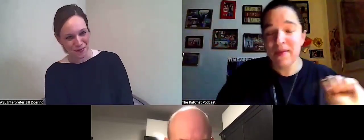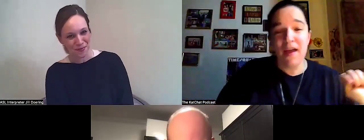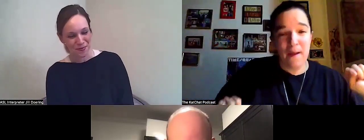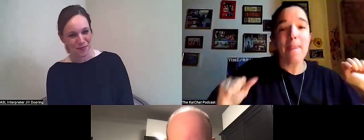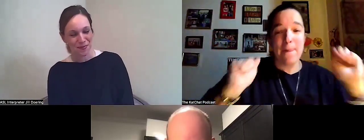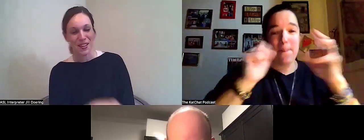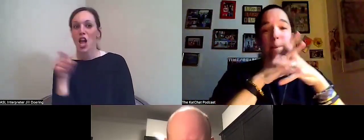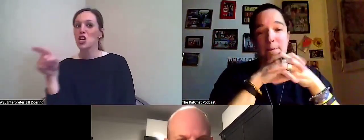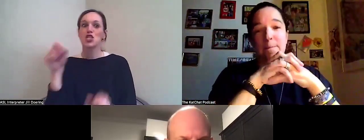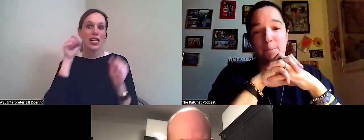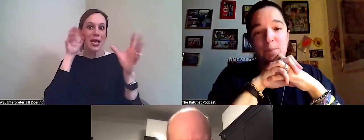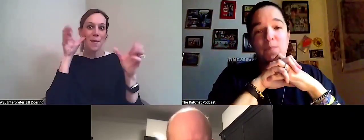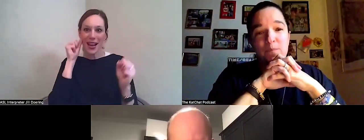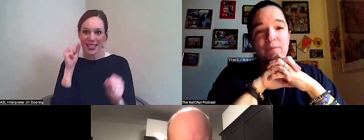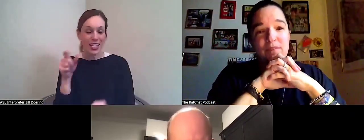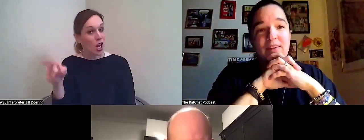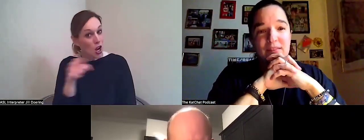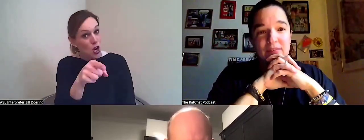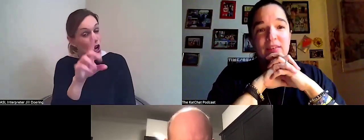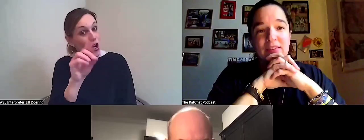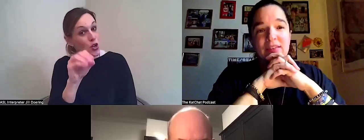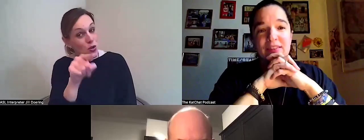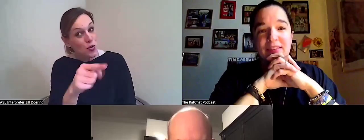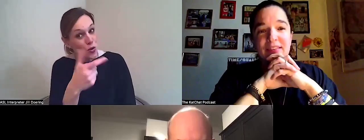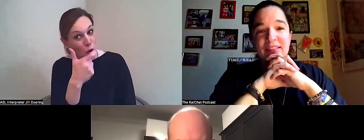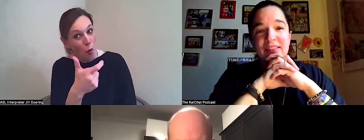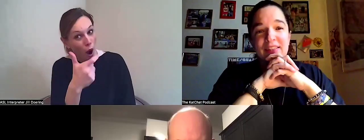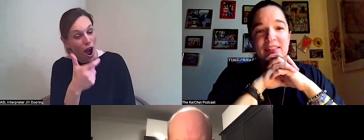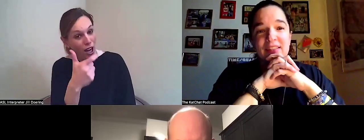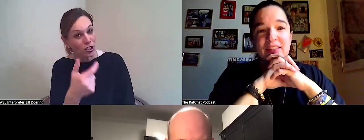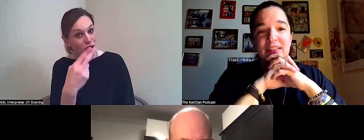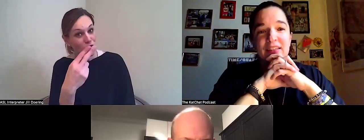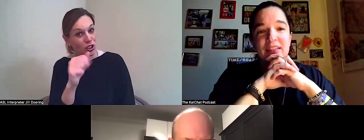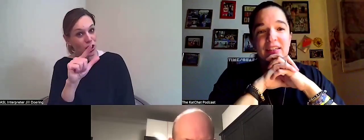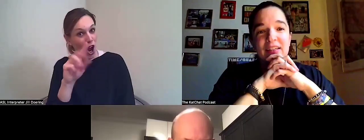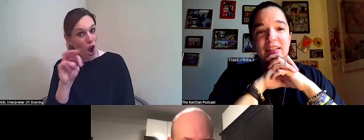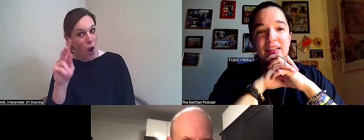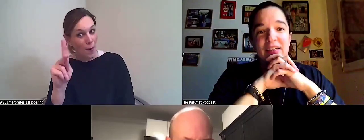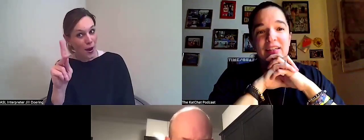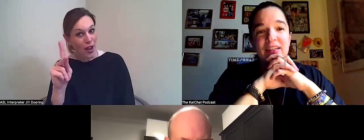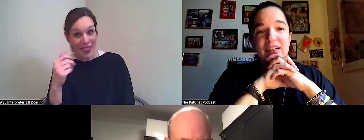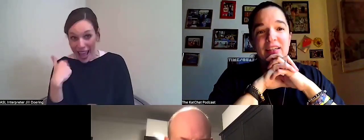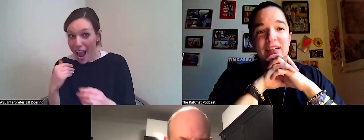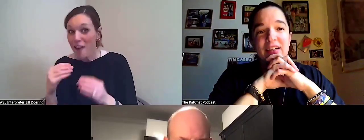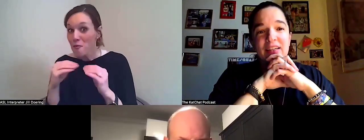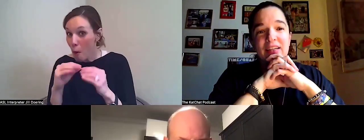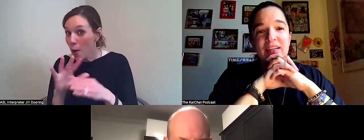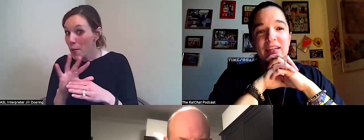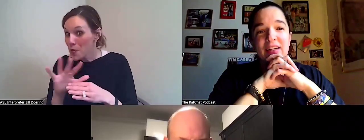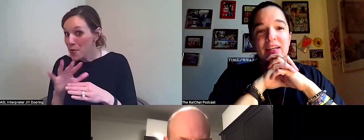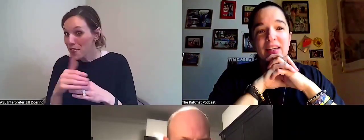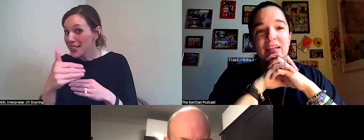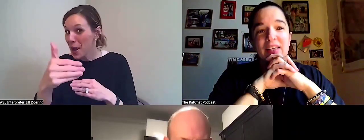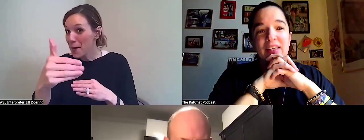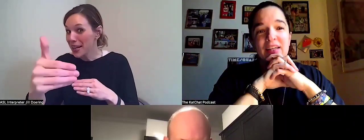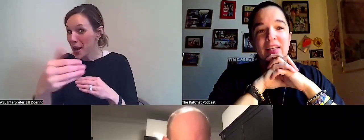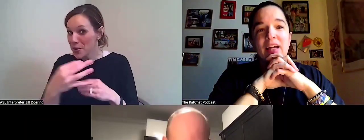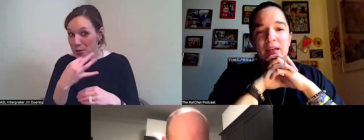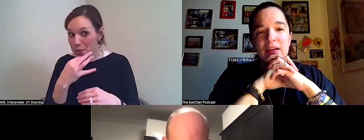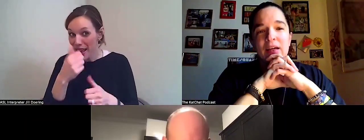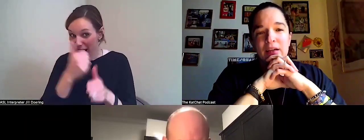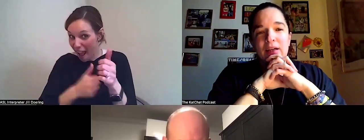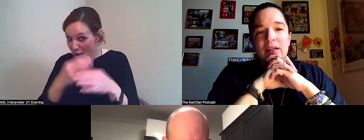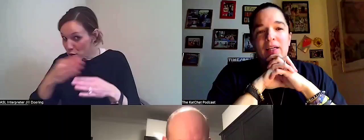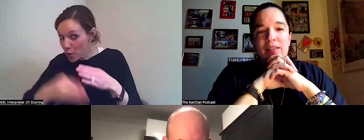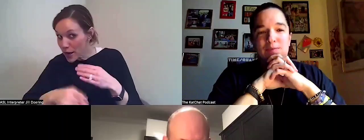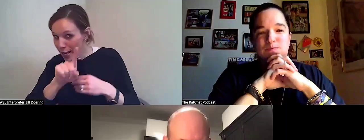Yeah, she's amazing. So do you watch Hallmark? They have more movies coming out. So every weekend you watch